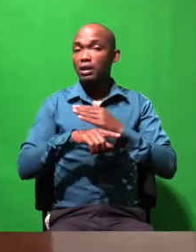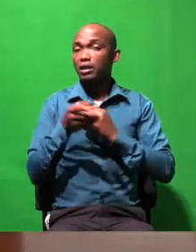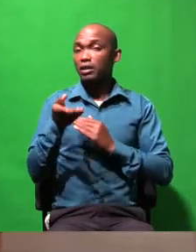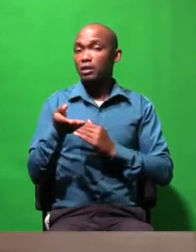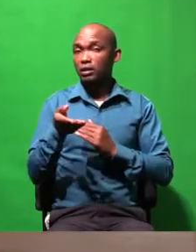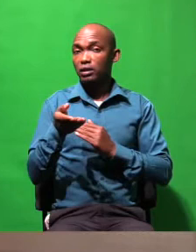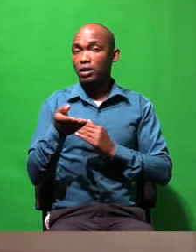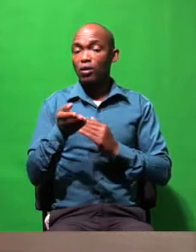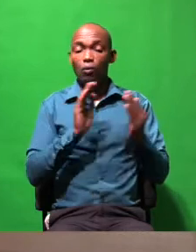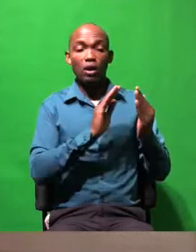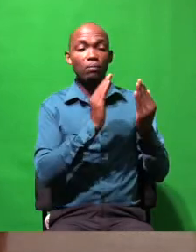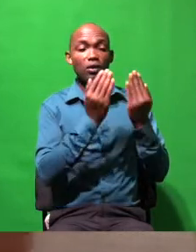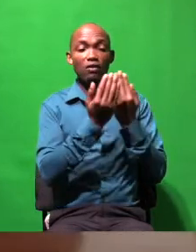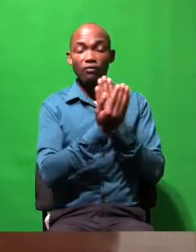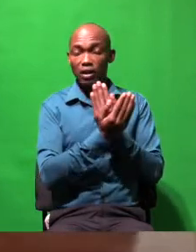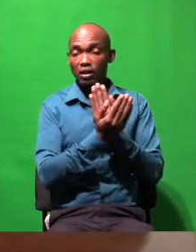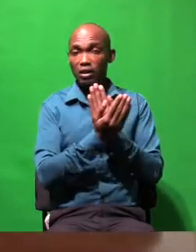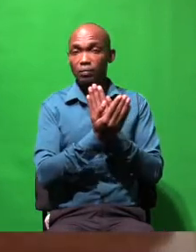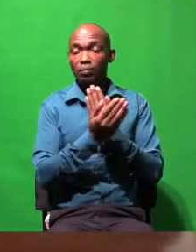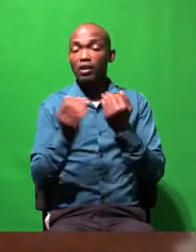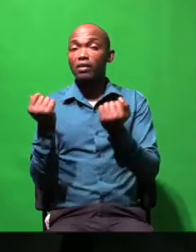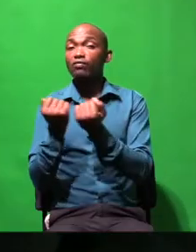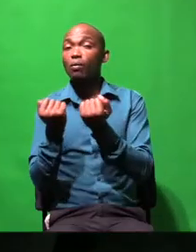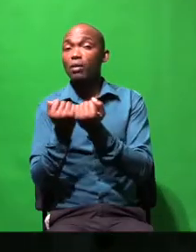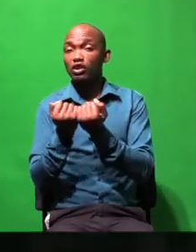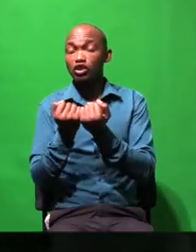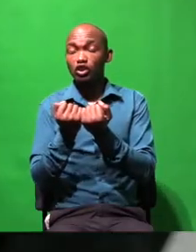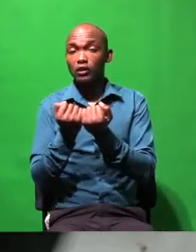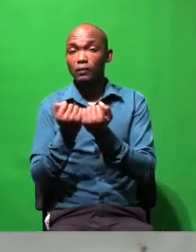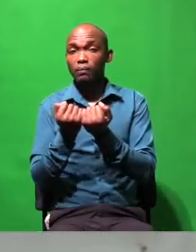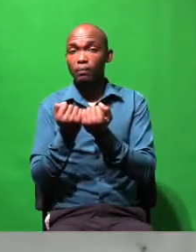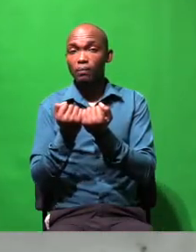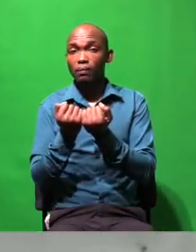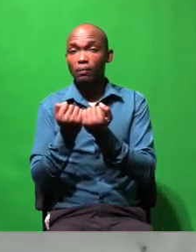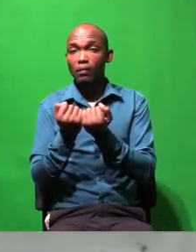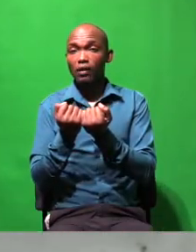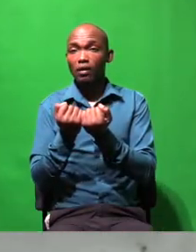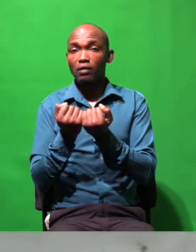will prevent the formation of what? Will prevent the